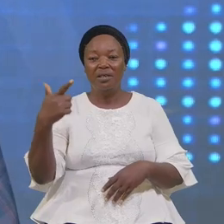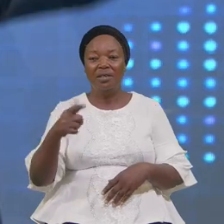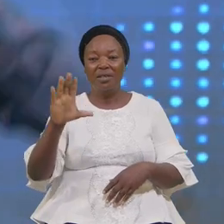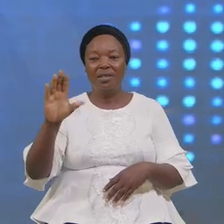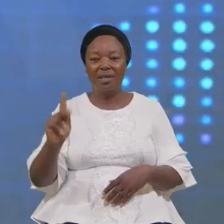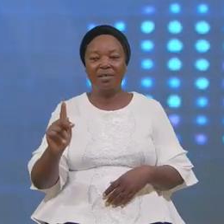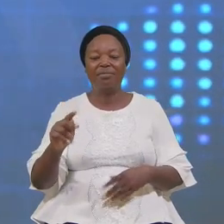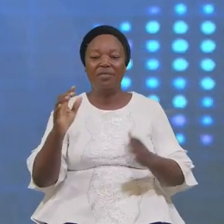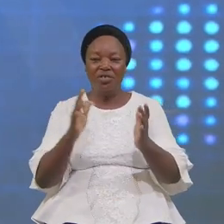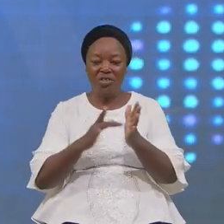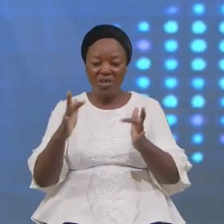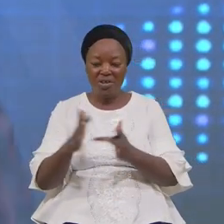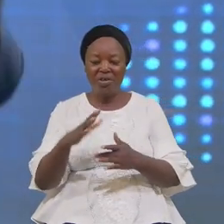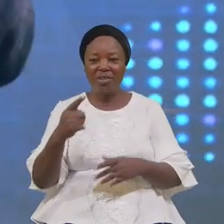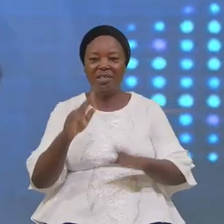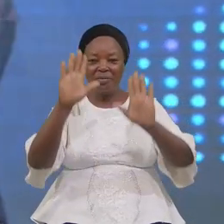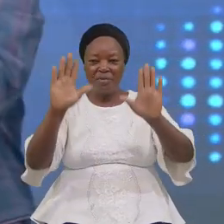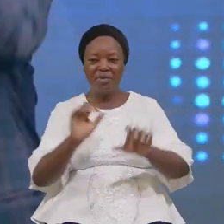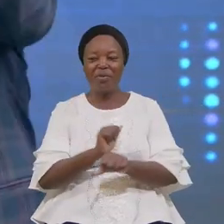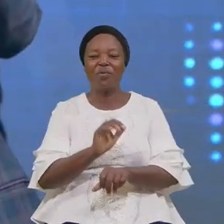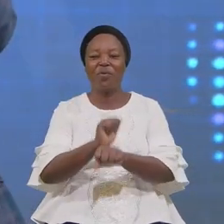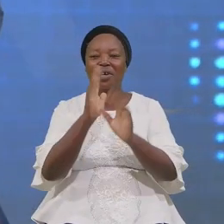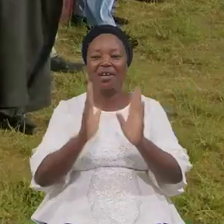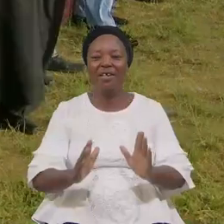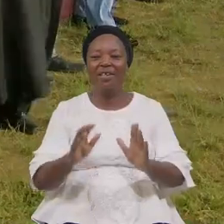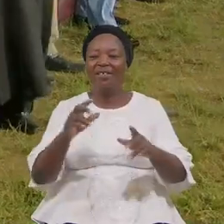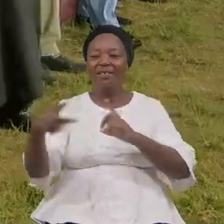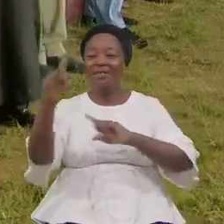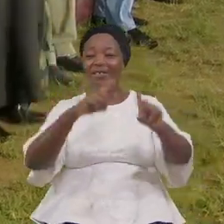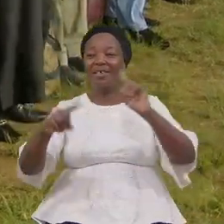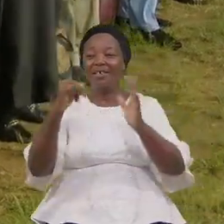Jesus the Miracle Worker. Shout it with me.